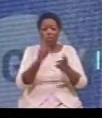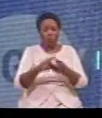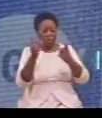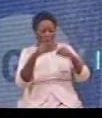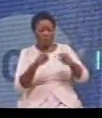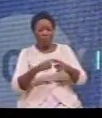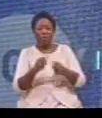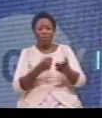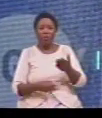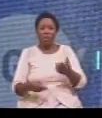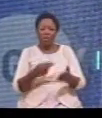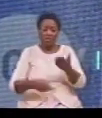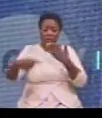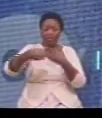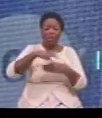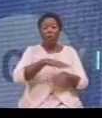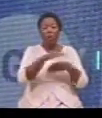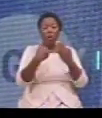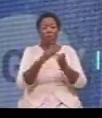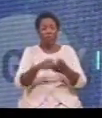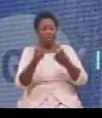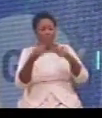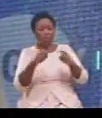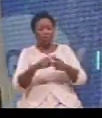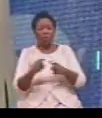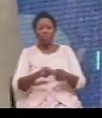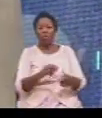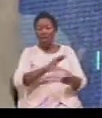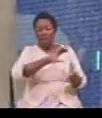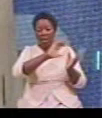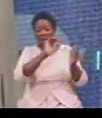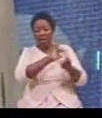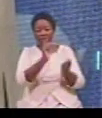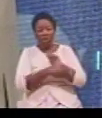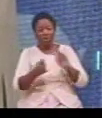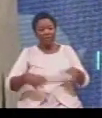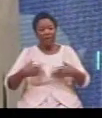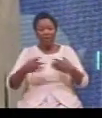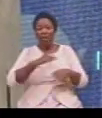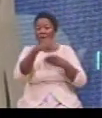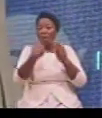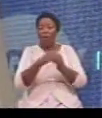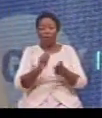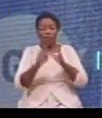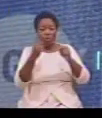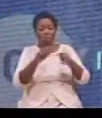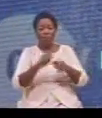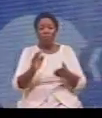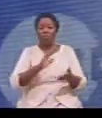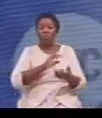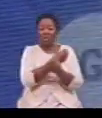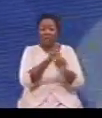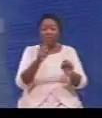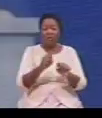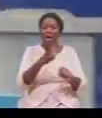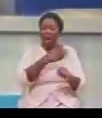to restoration, all to come to regeneration, all to come to redemption. And it is for